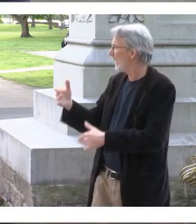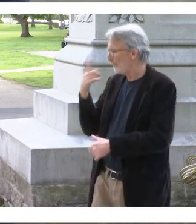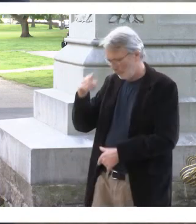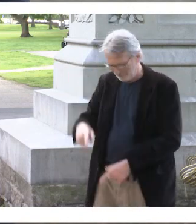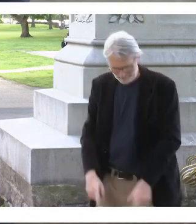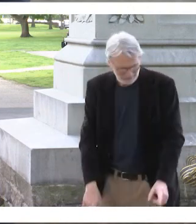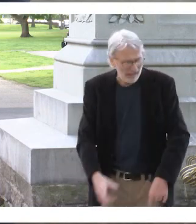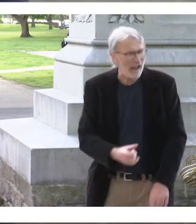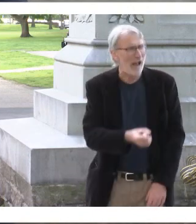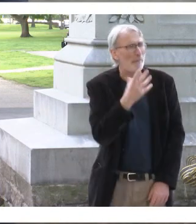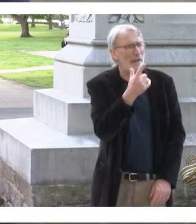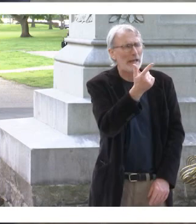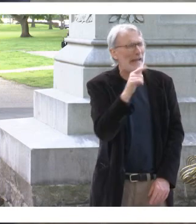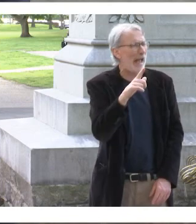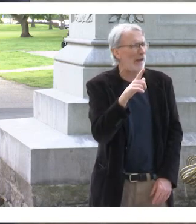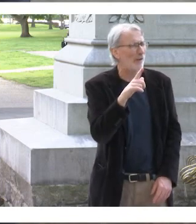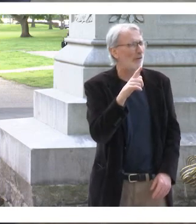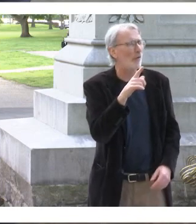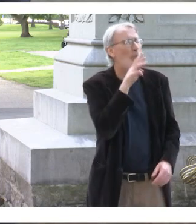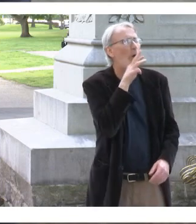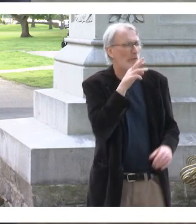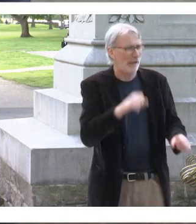How many gallons of water?